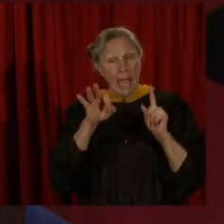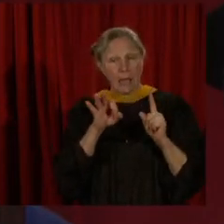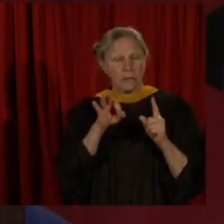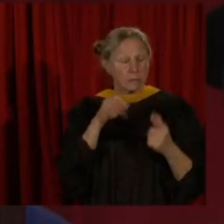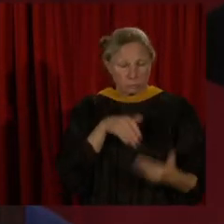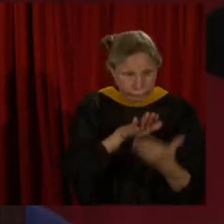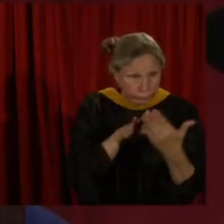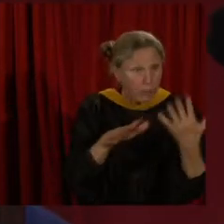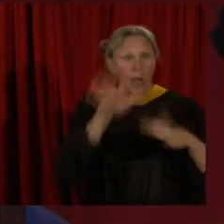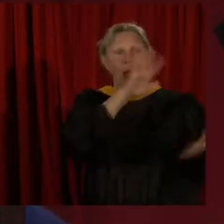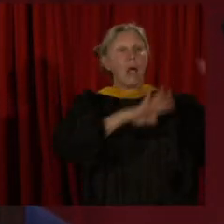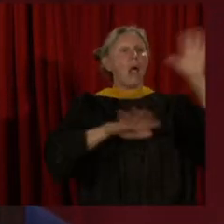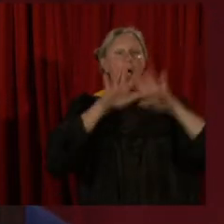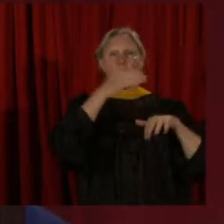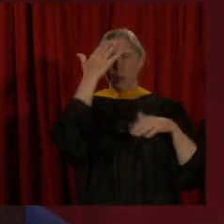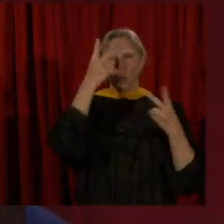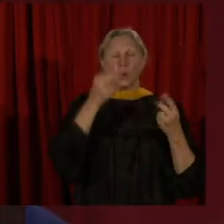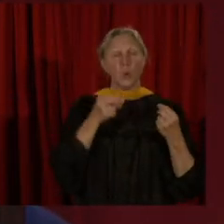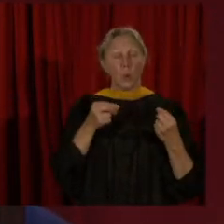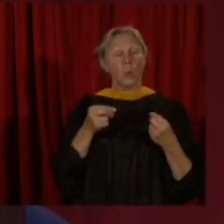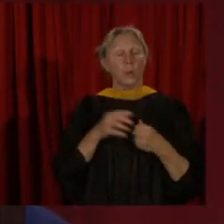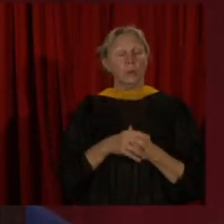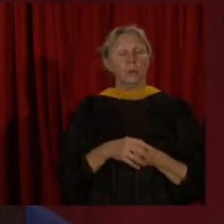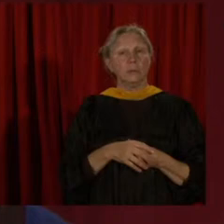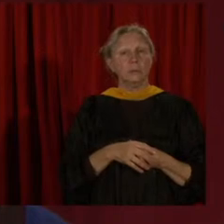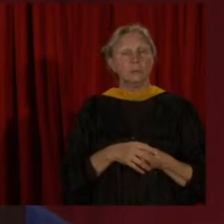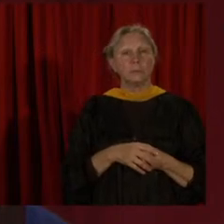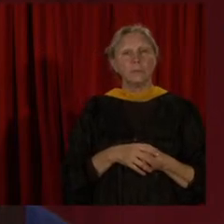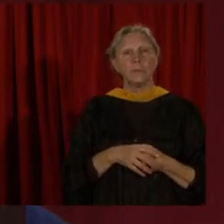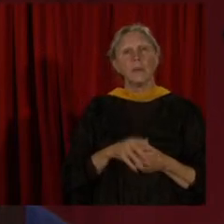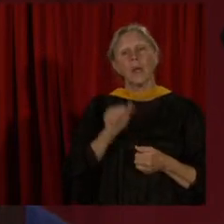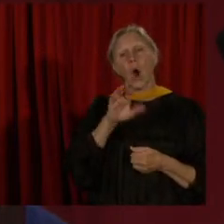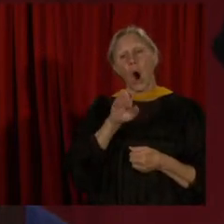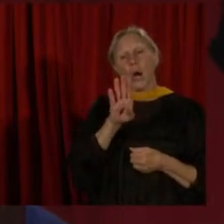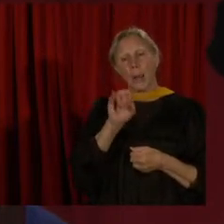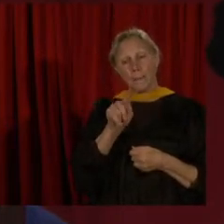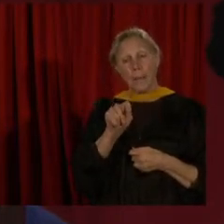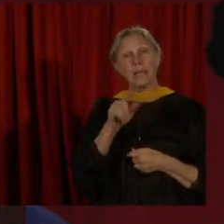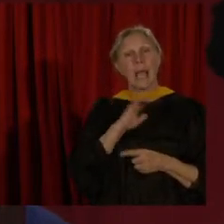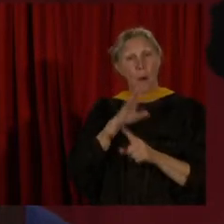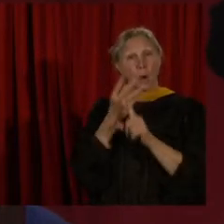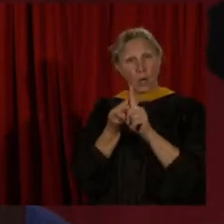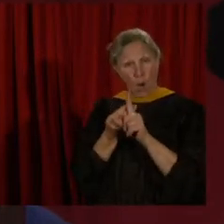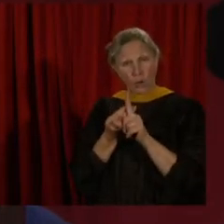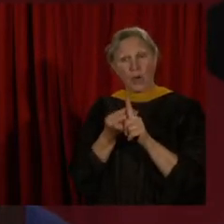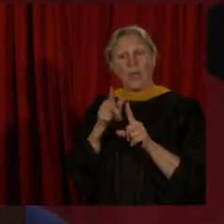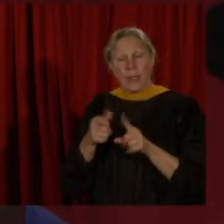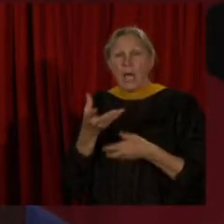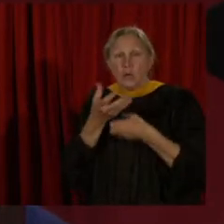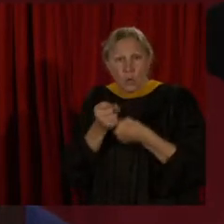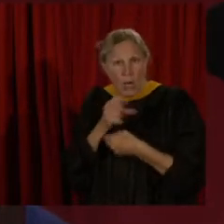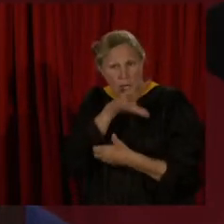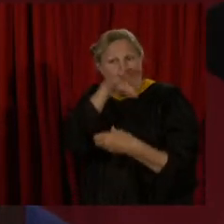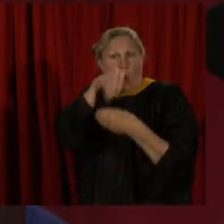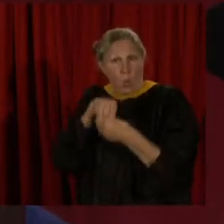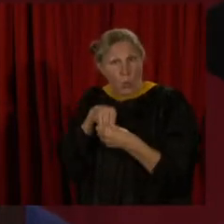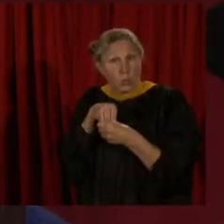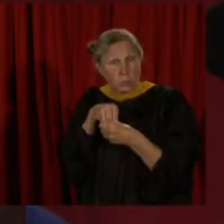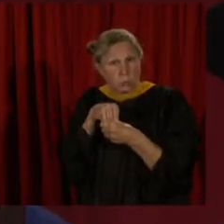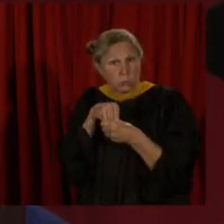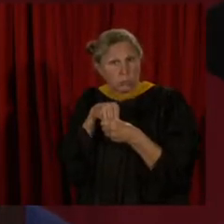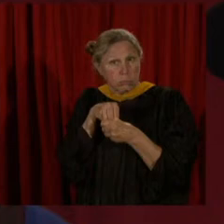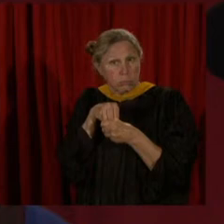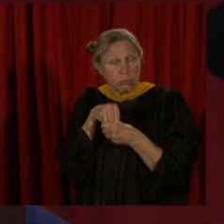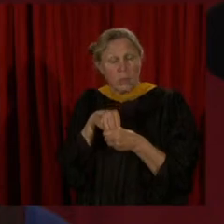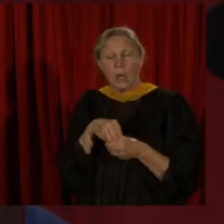something unexpected. At ArcBest, we have a culture that's built upon trust and strong values.